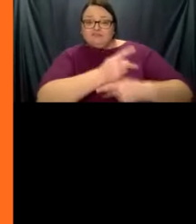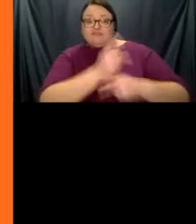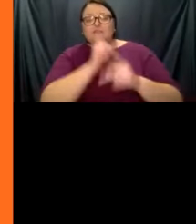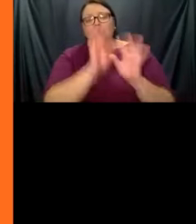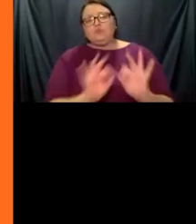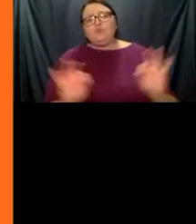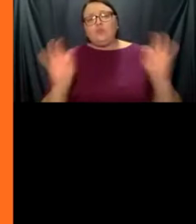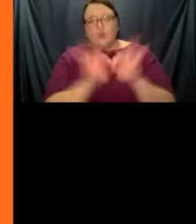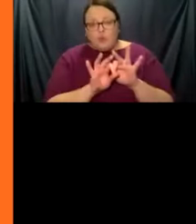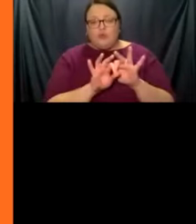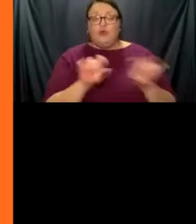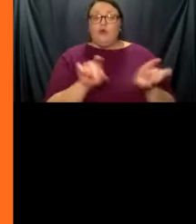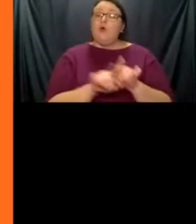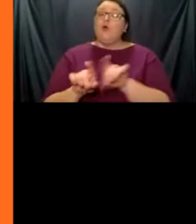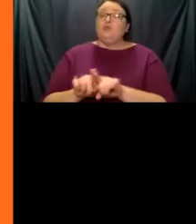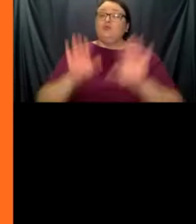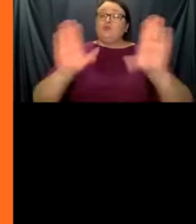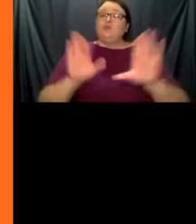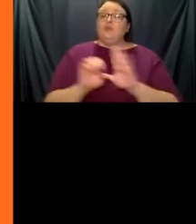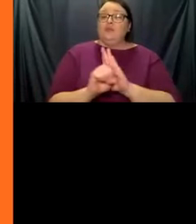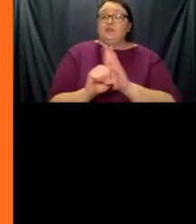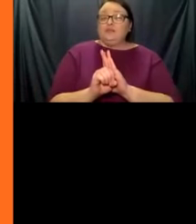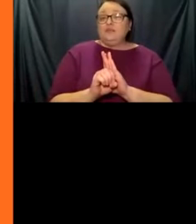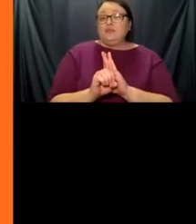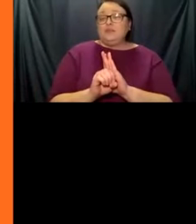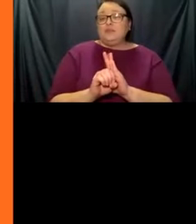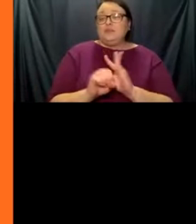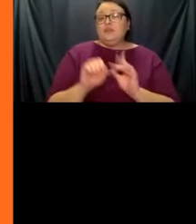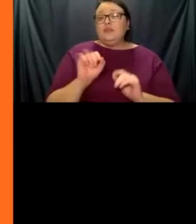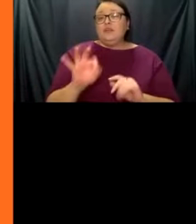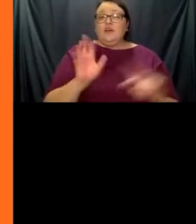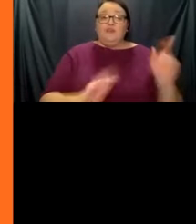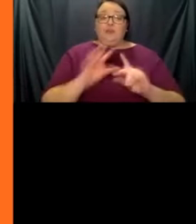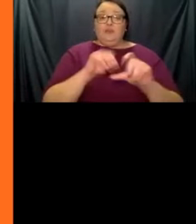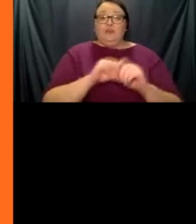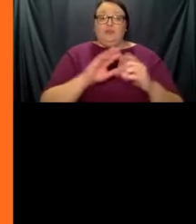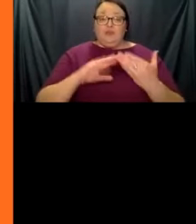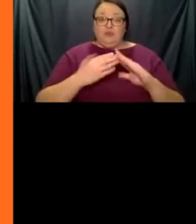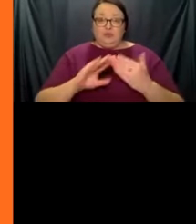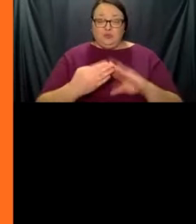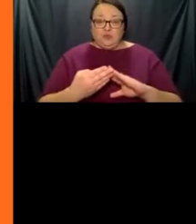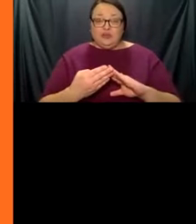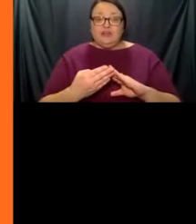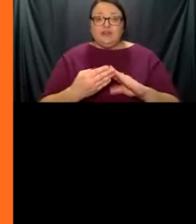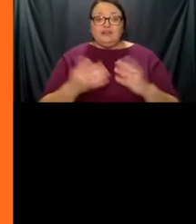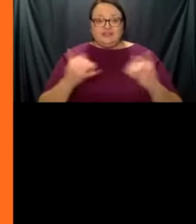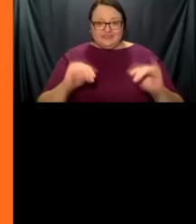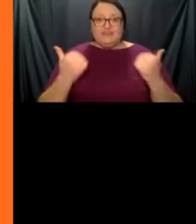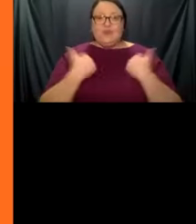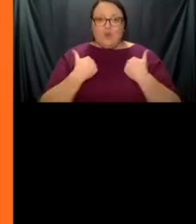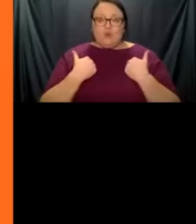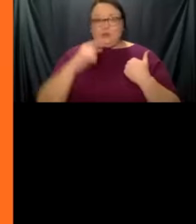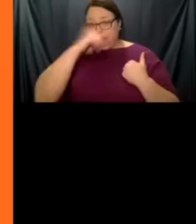And also that it's a great example of people in the community still owning Ese